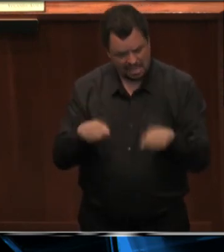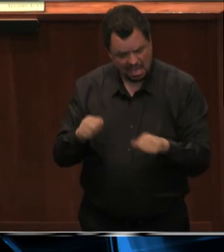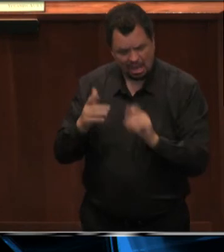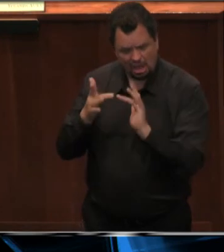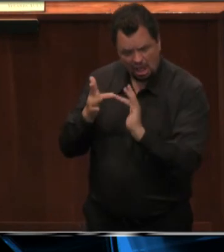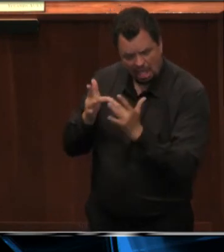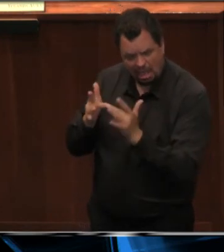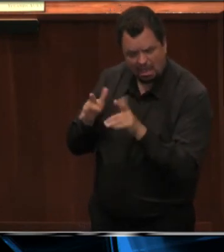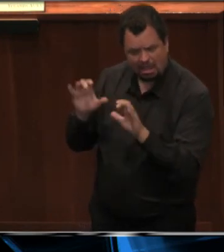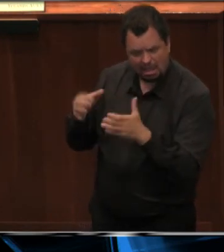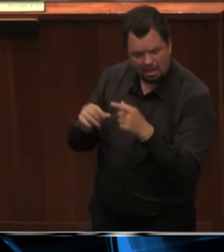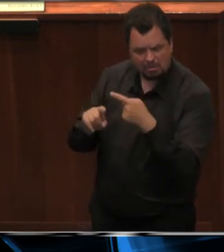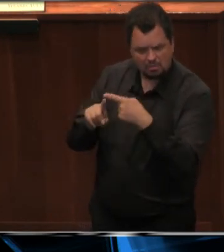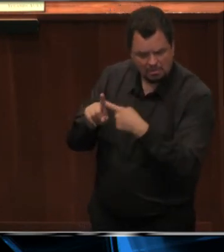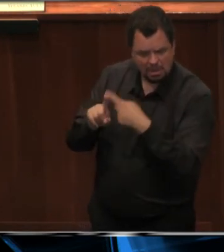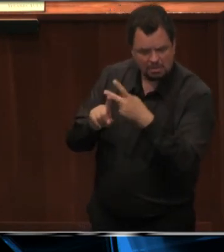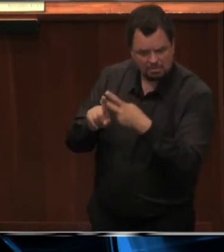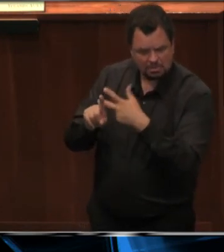early 2021.